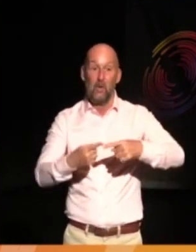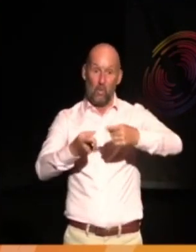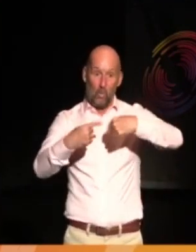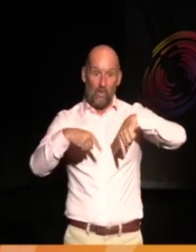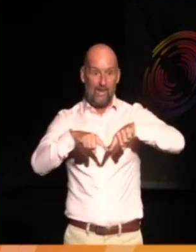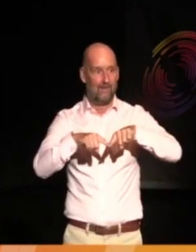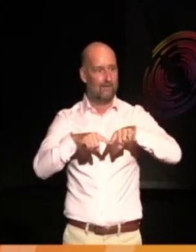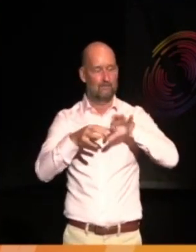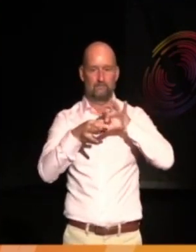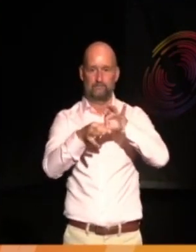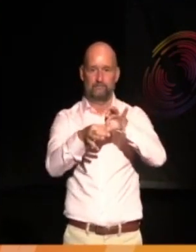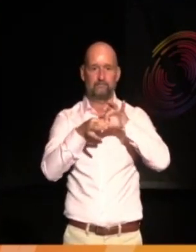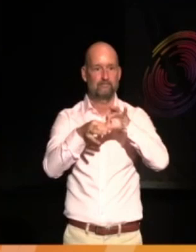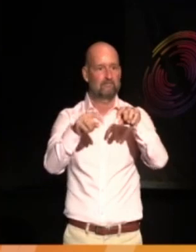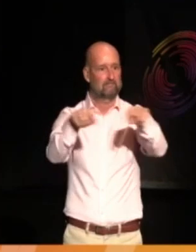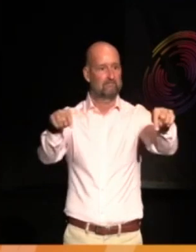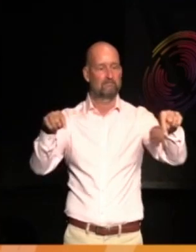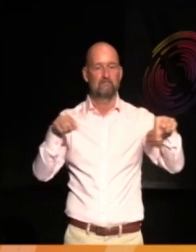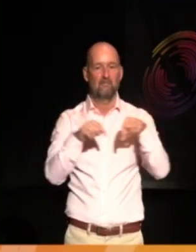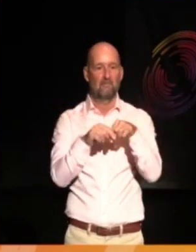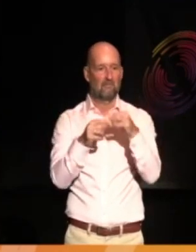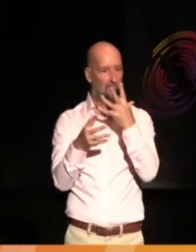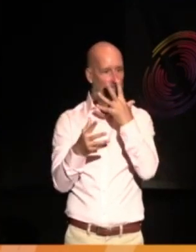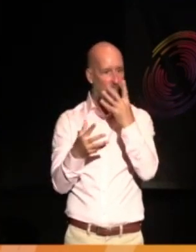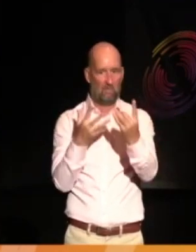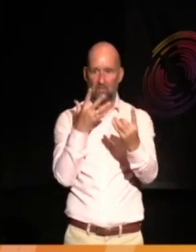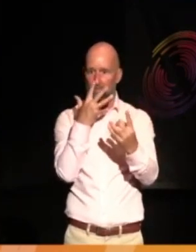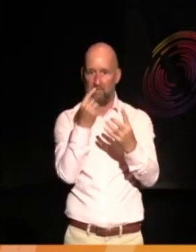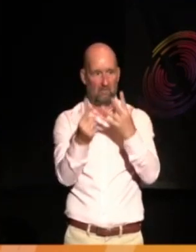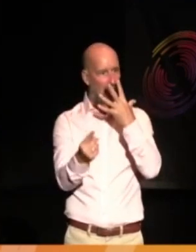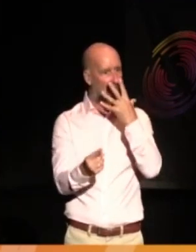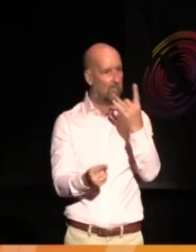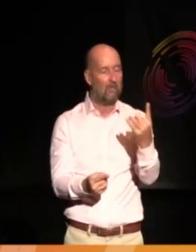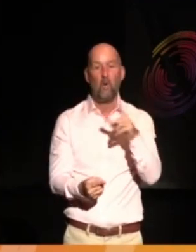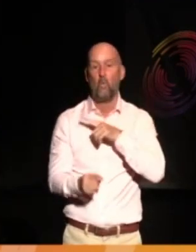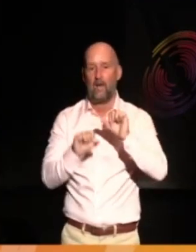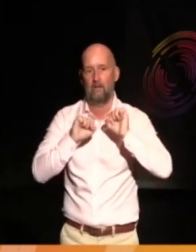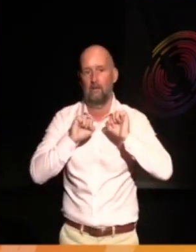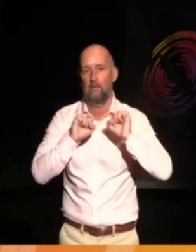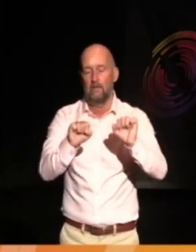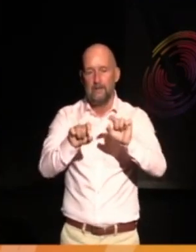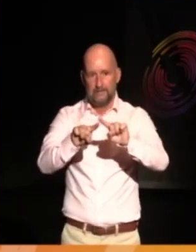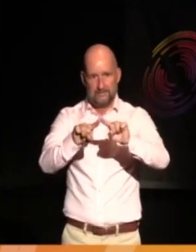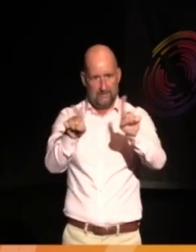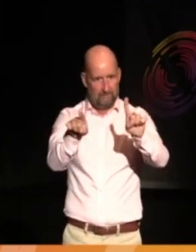room together and we don't know each other. How could we? And what's different about us and what's the same?